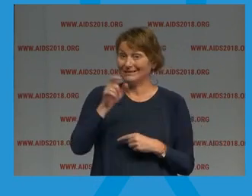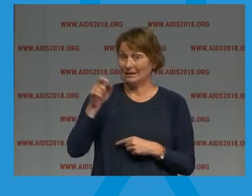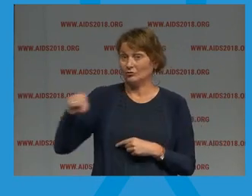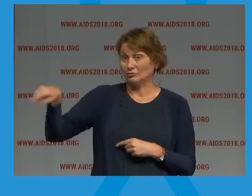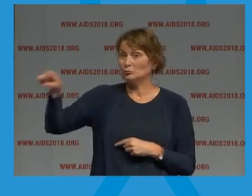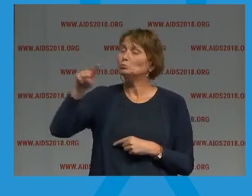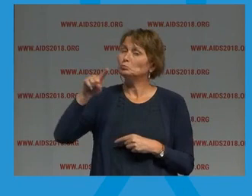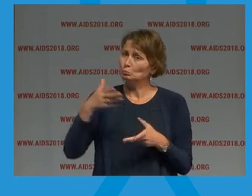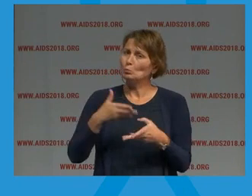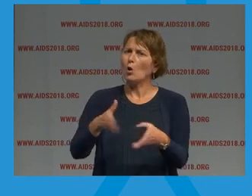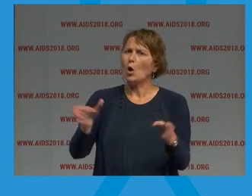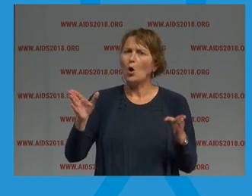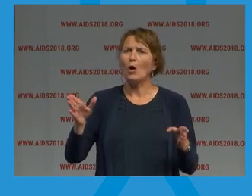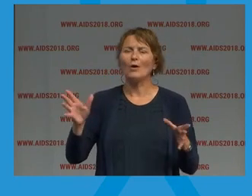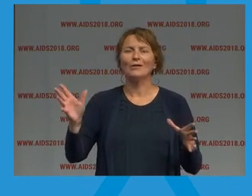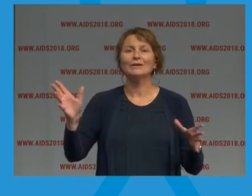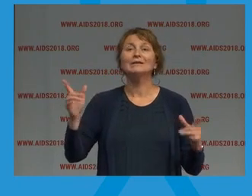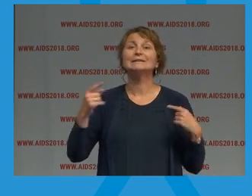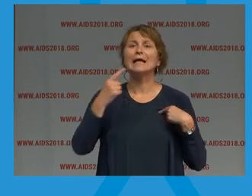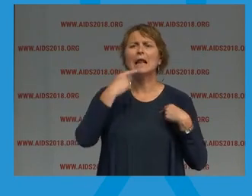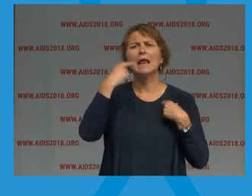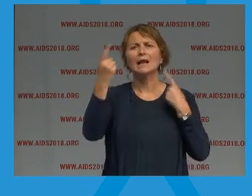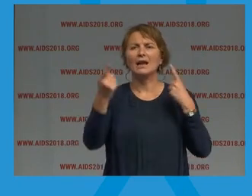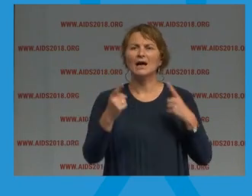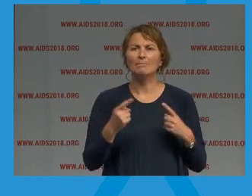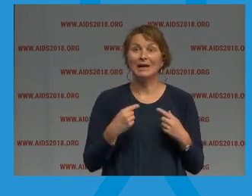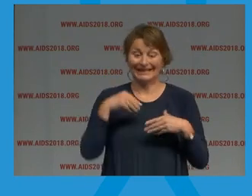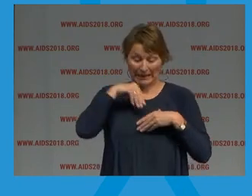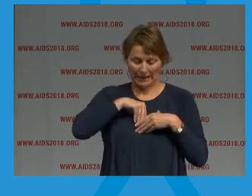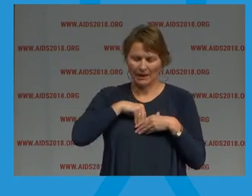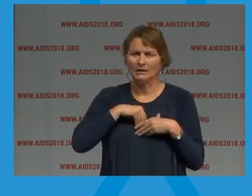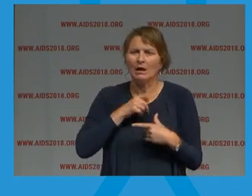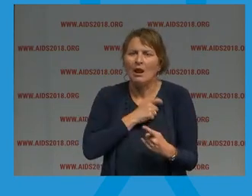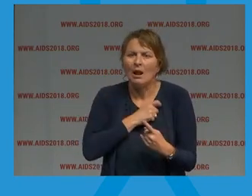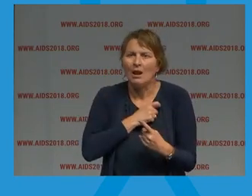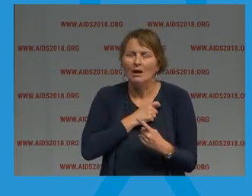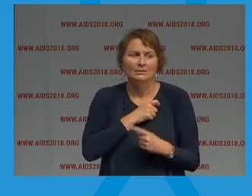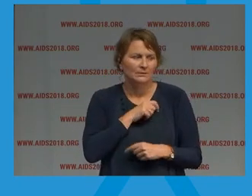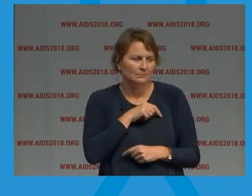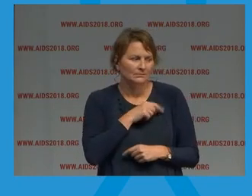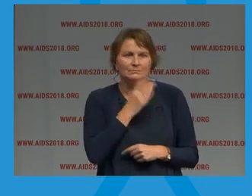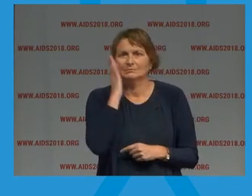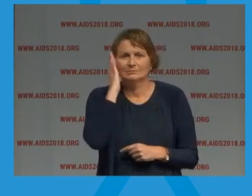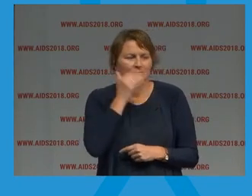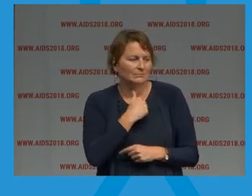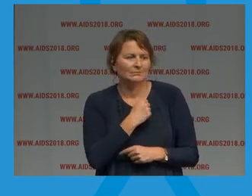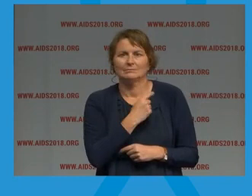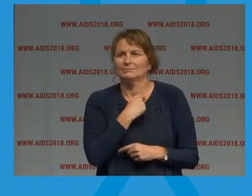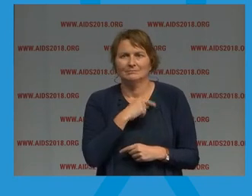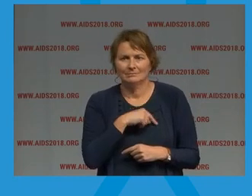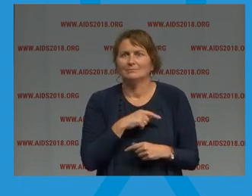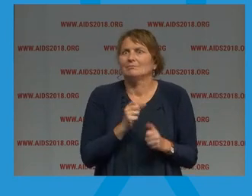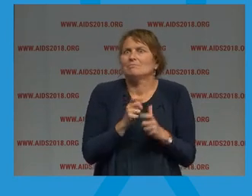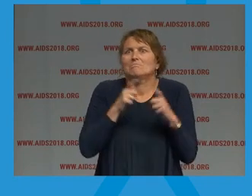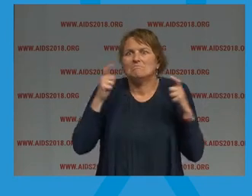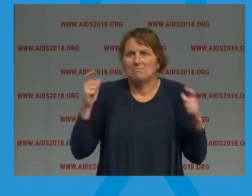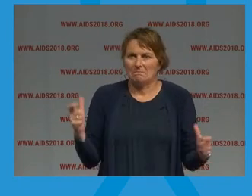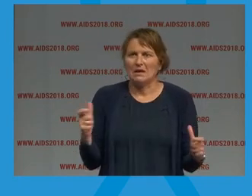act from a place of fear, and they fear you. And